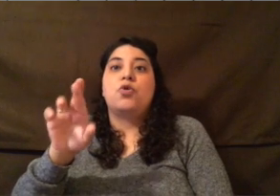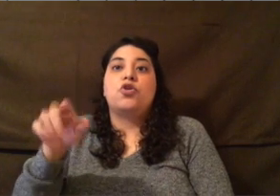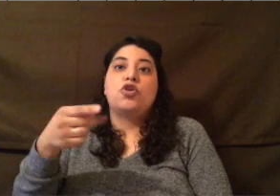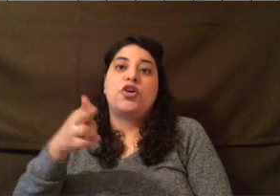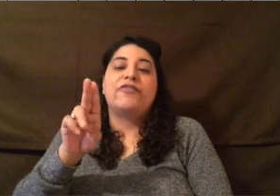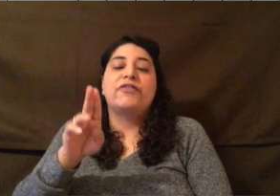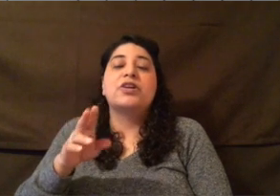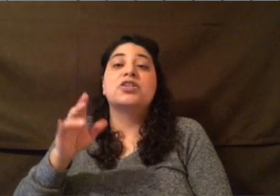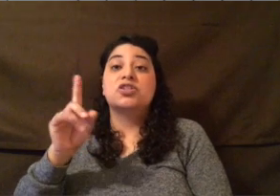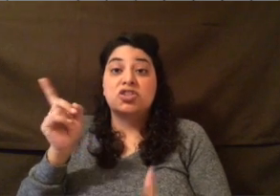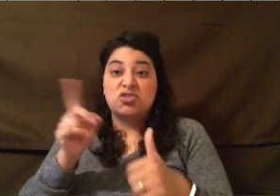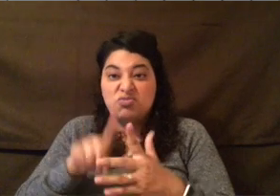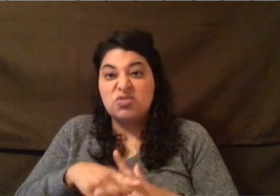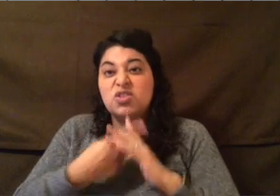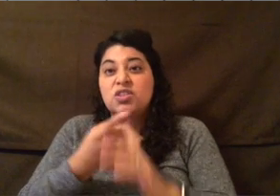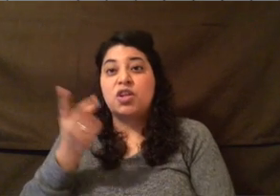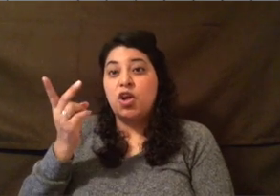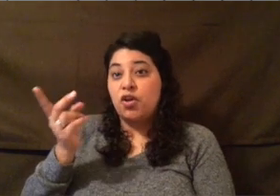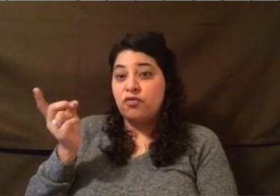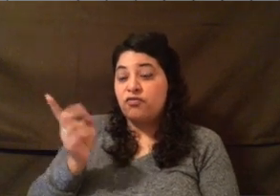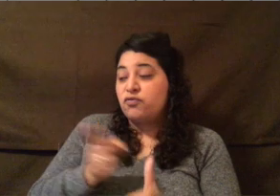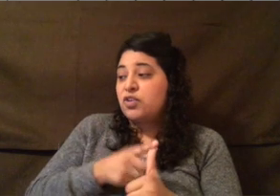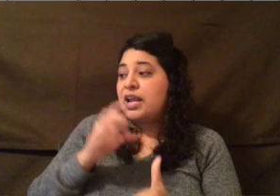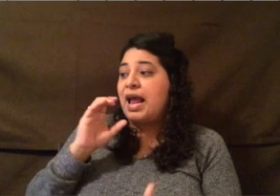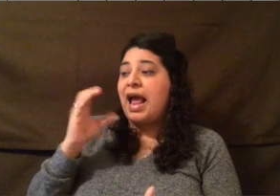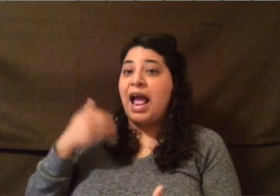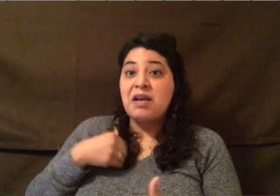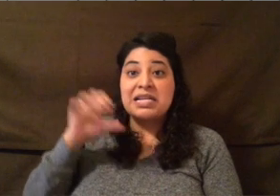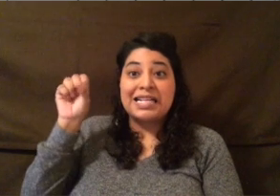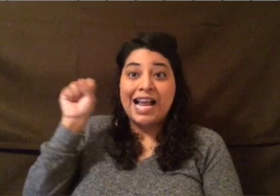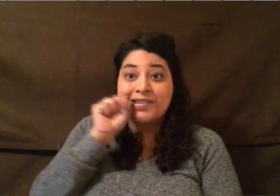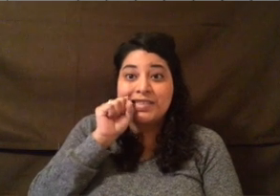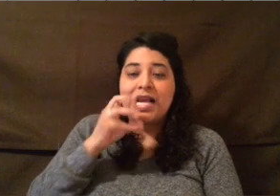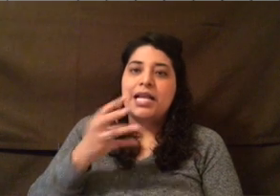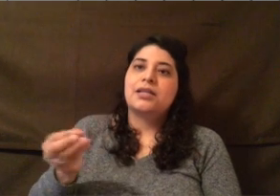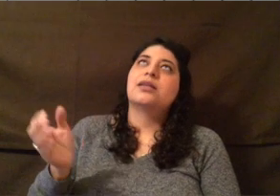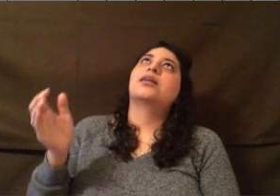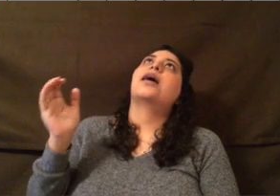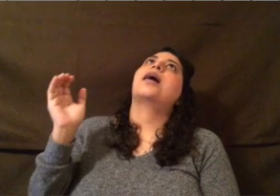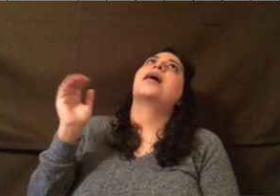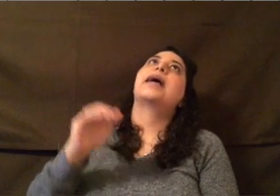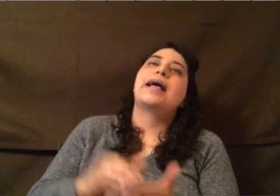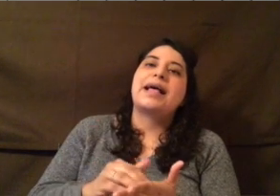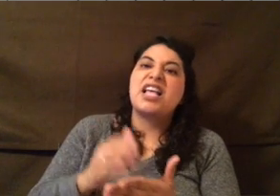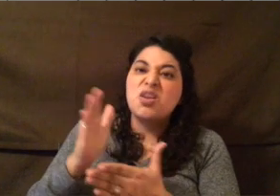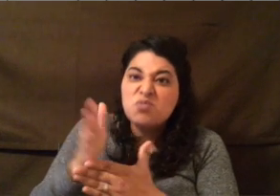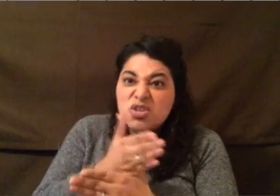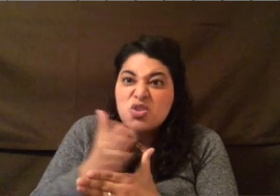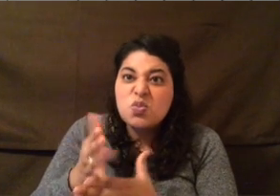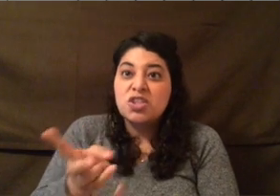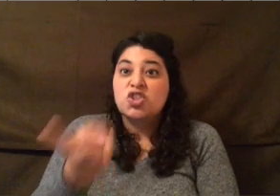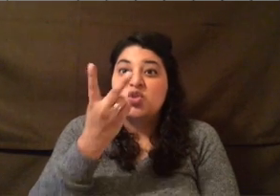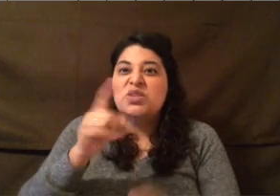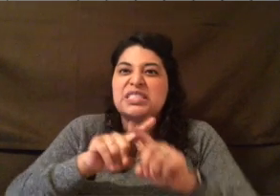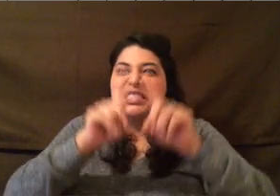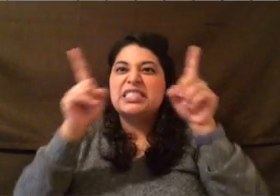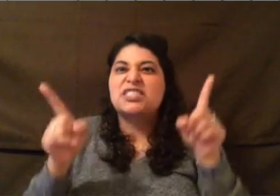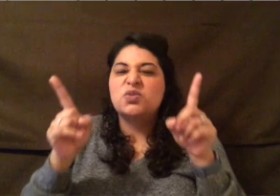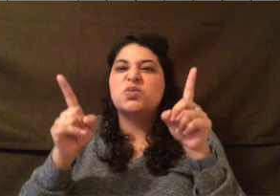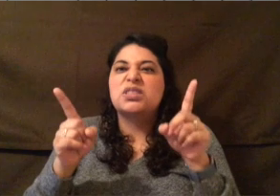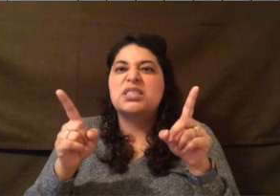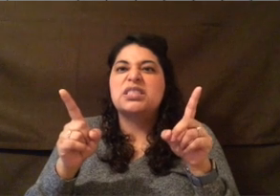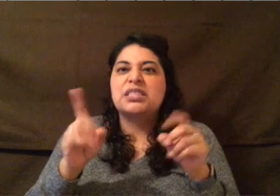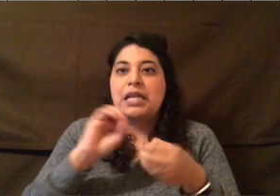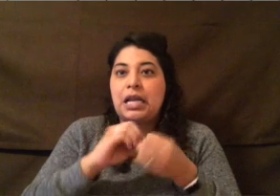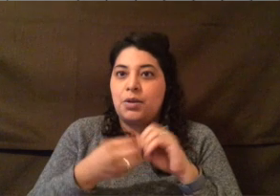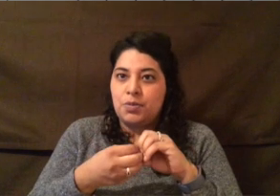with the first one. It looks like we have carrots here. And again, it's in the middle of two different numbers,